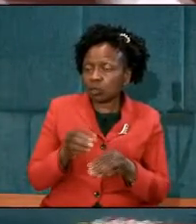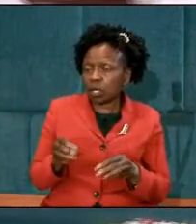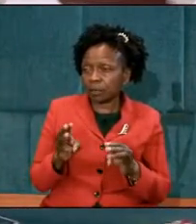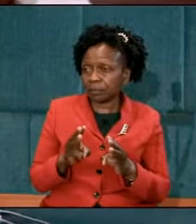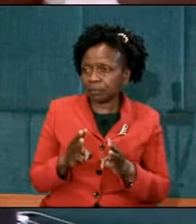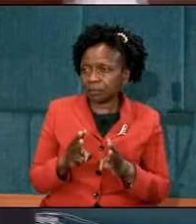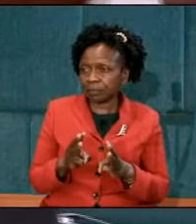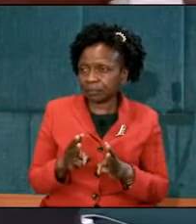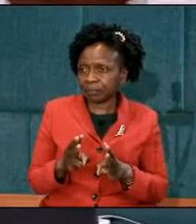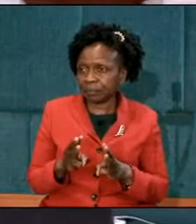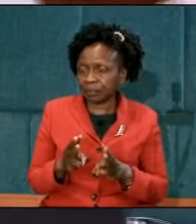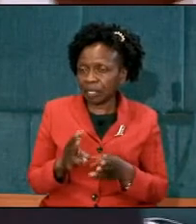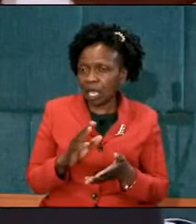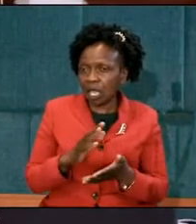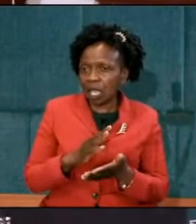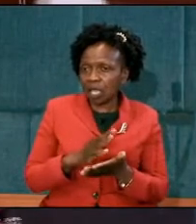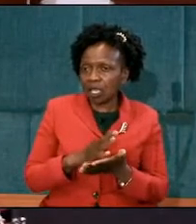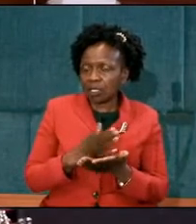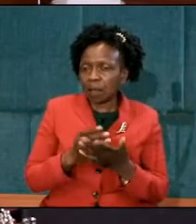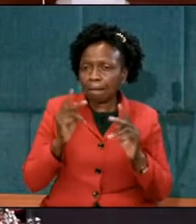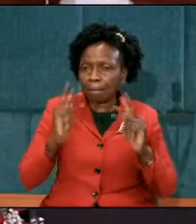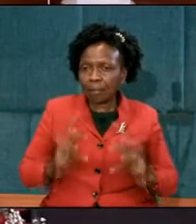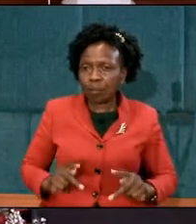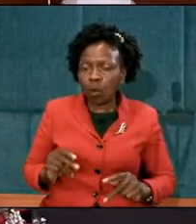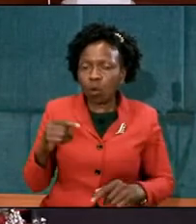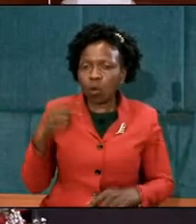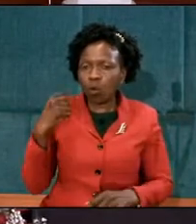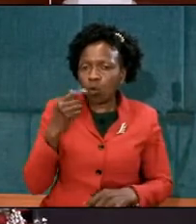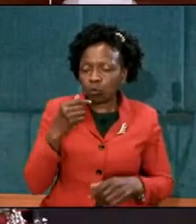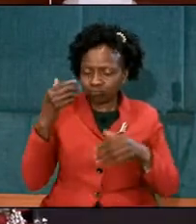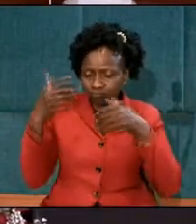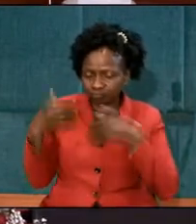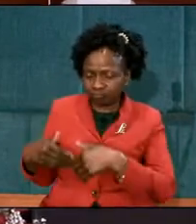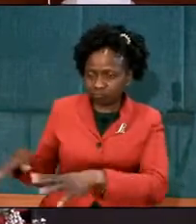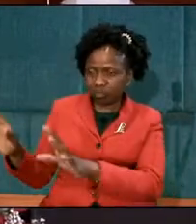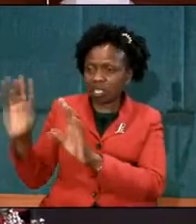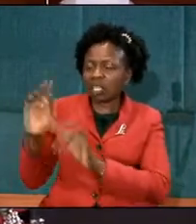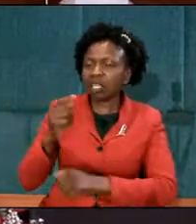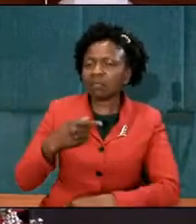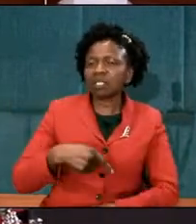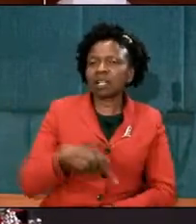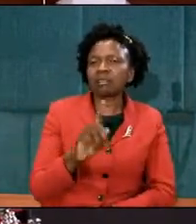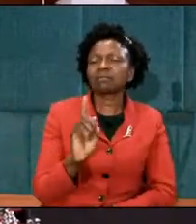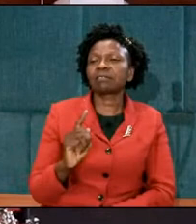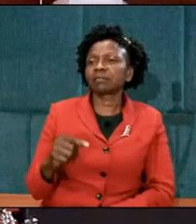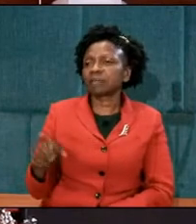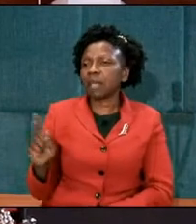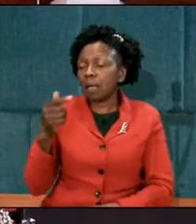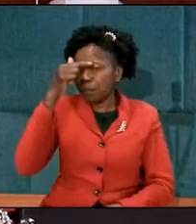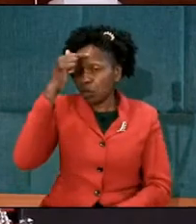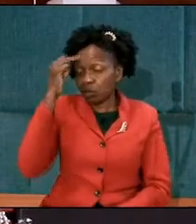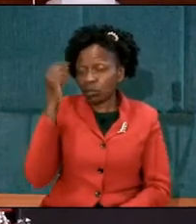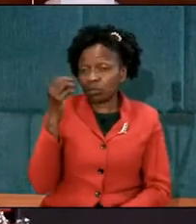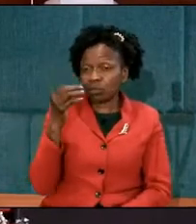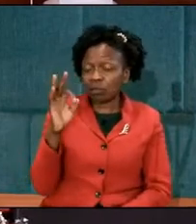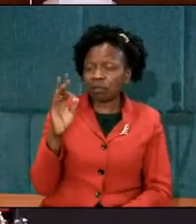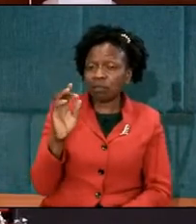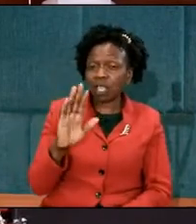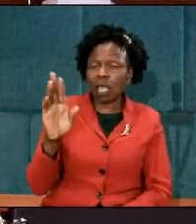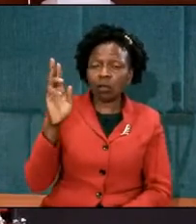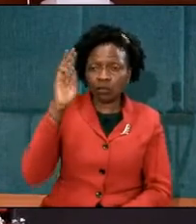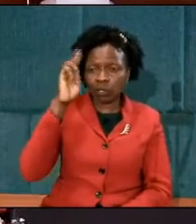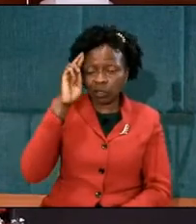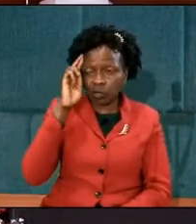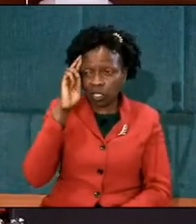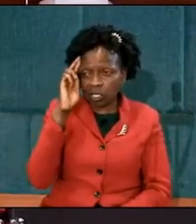And by the way, some folks who disqualify themselves because of some stuff that they find